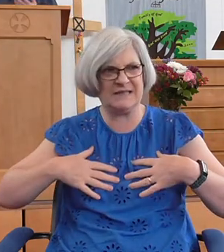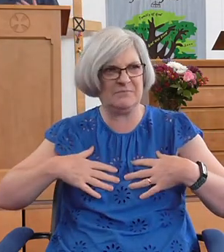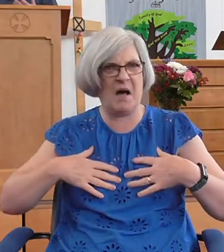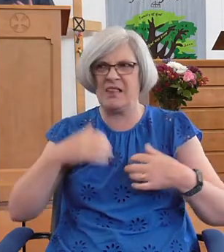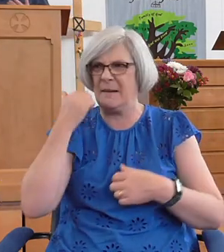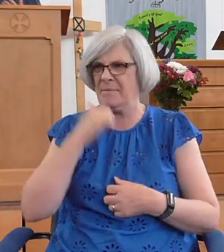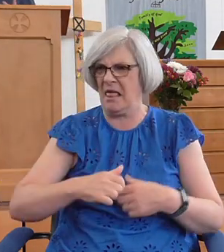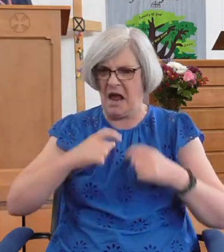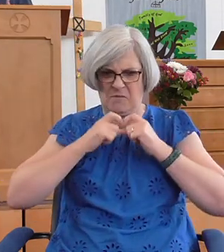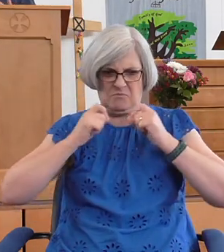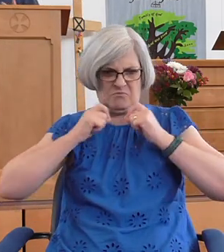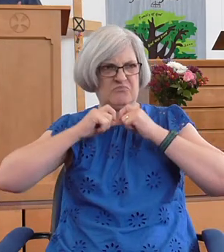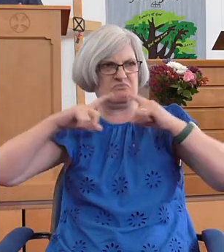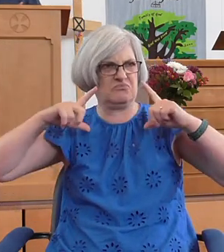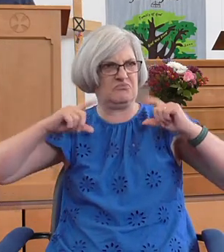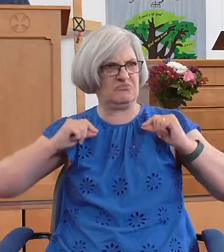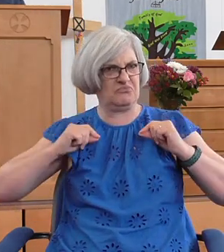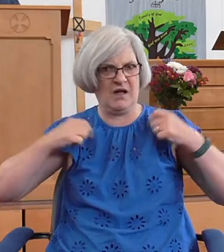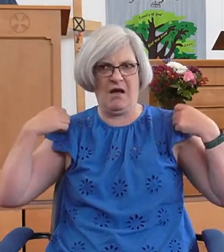in Dumbarton even back then.